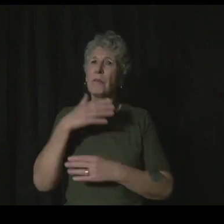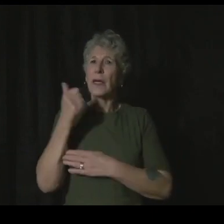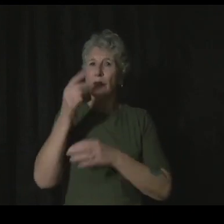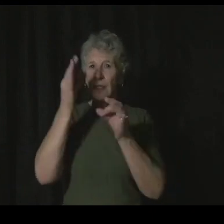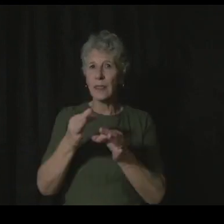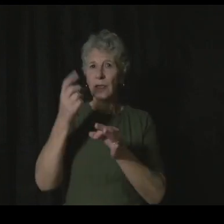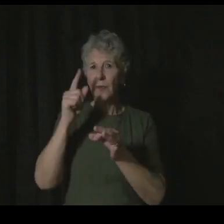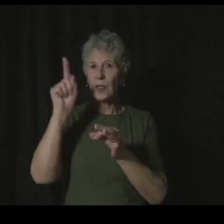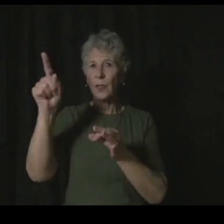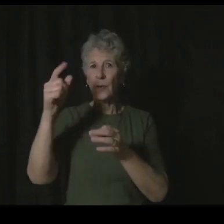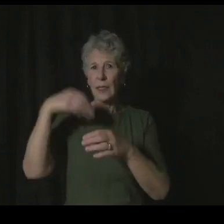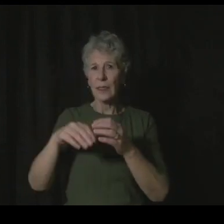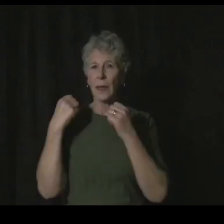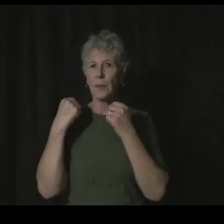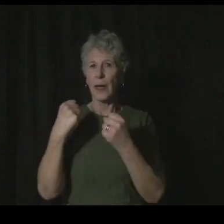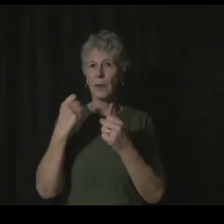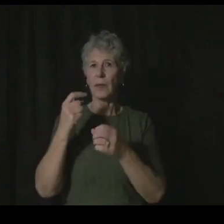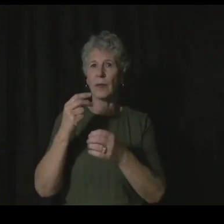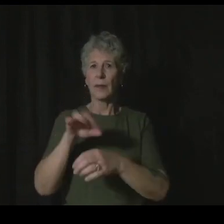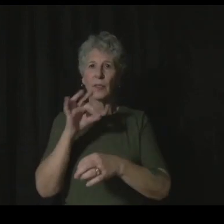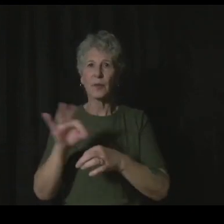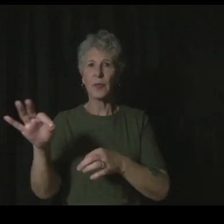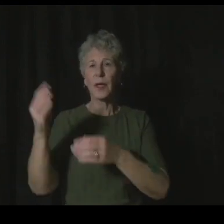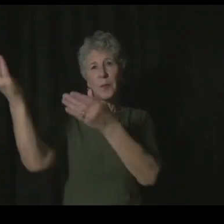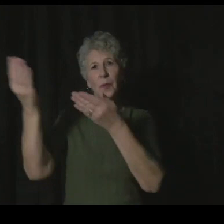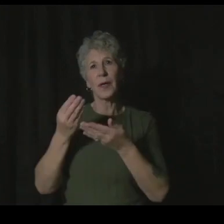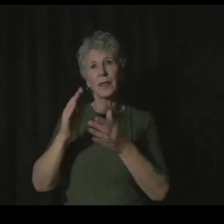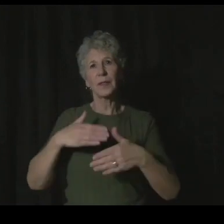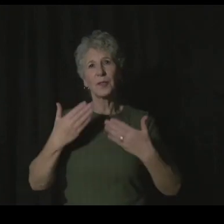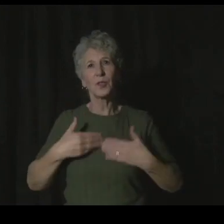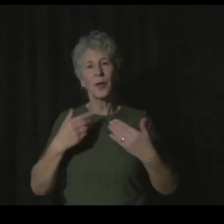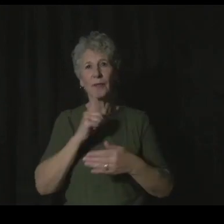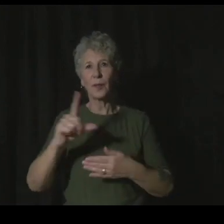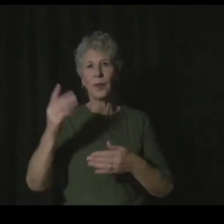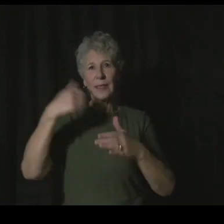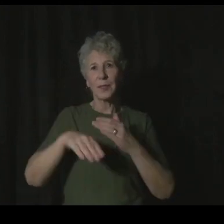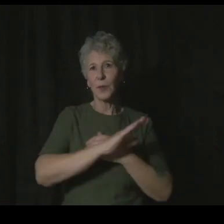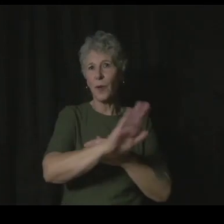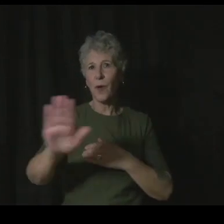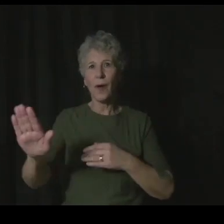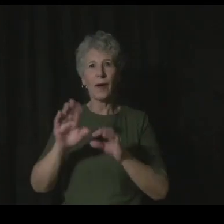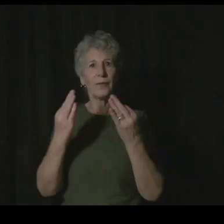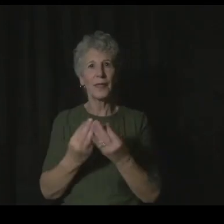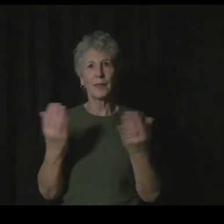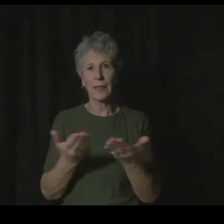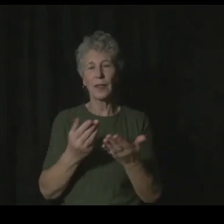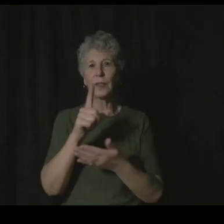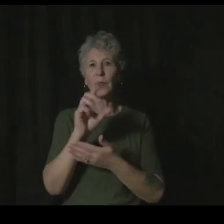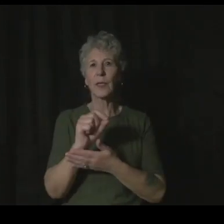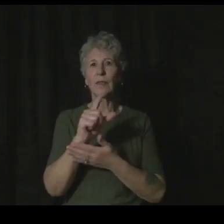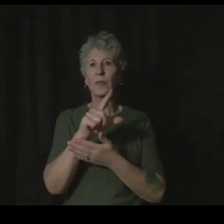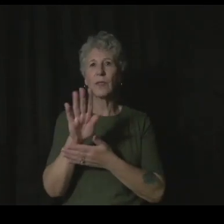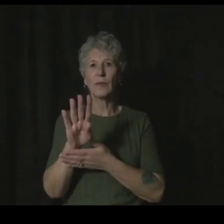in the power of your Spirit. May you bring the joy of the Lord into each family here in 2024. In Christ's